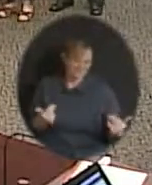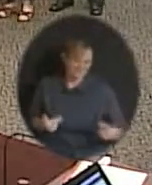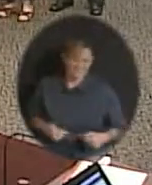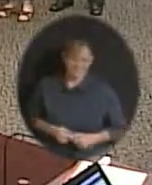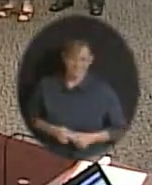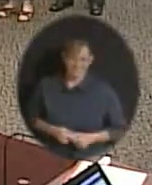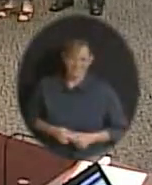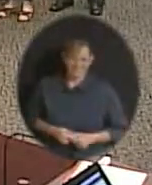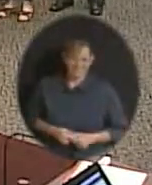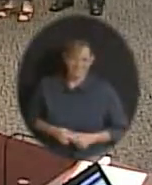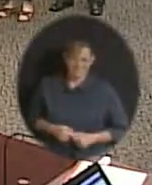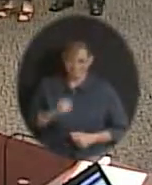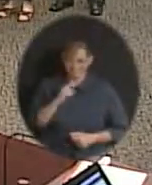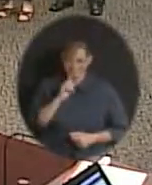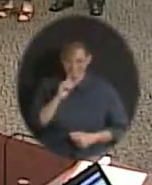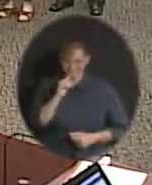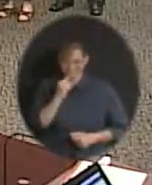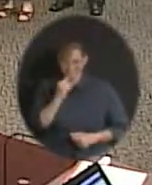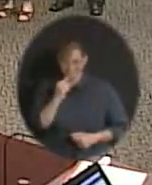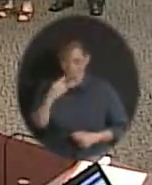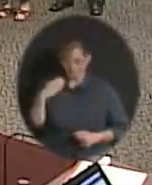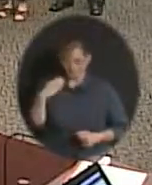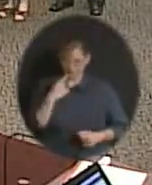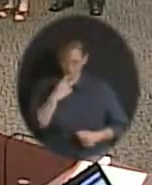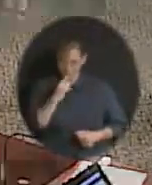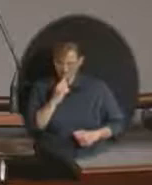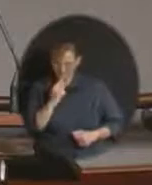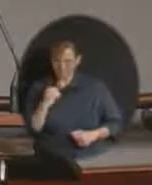Yes. Really? Seriously?